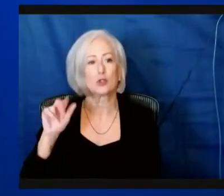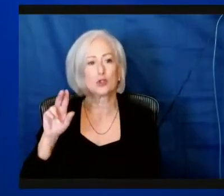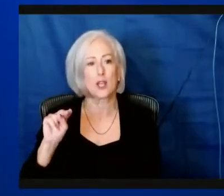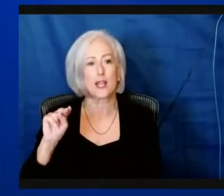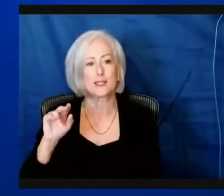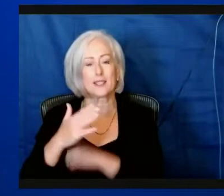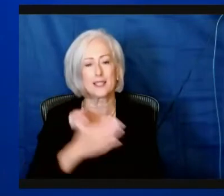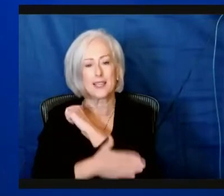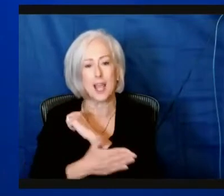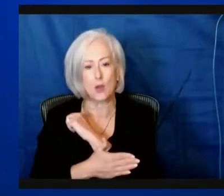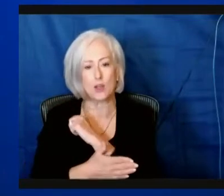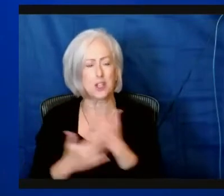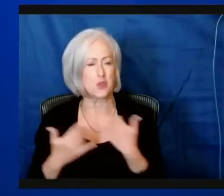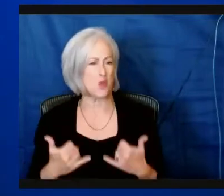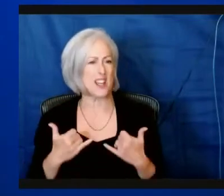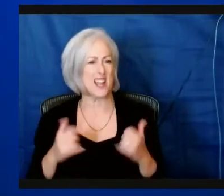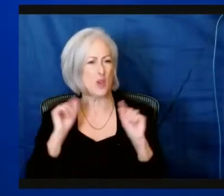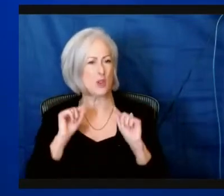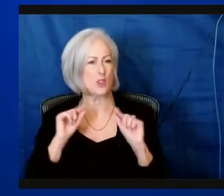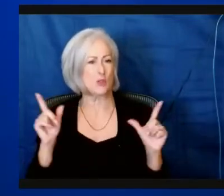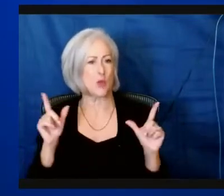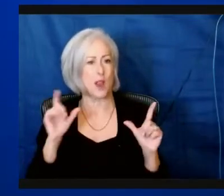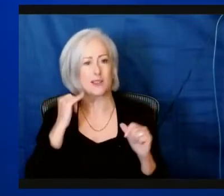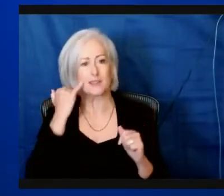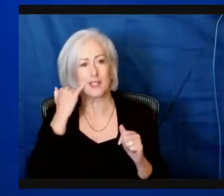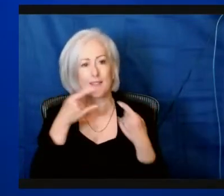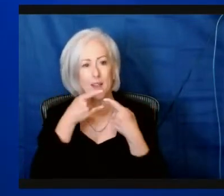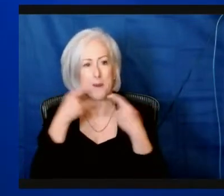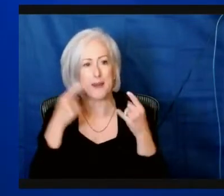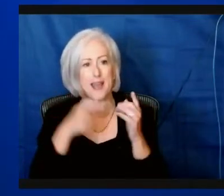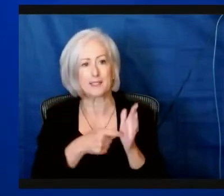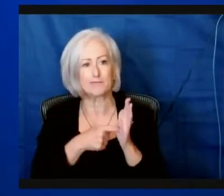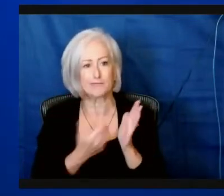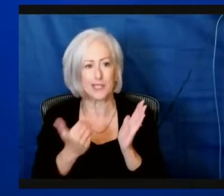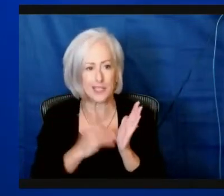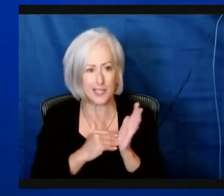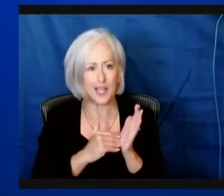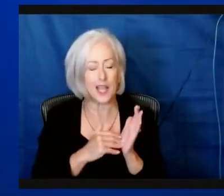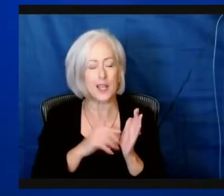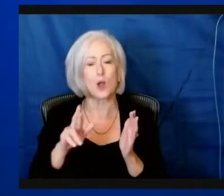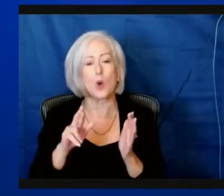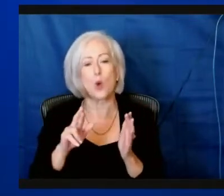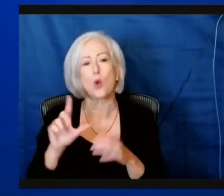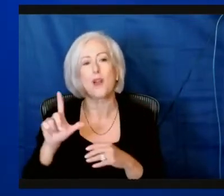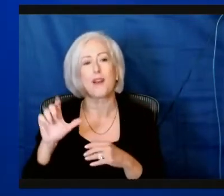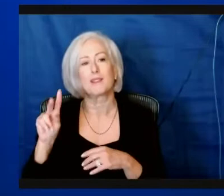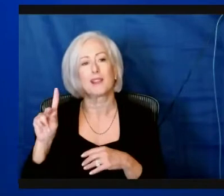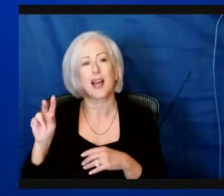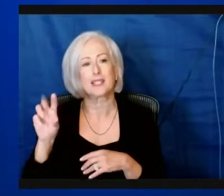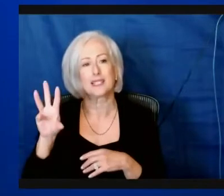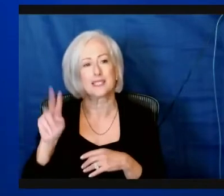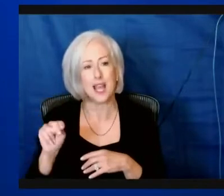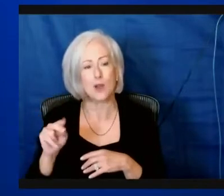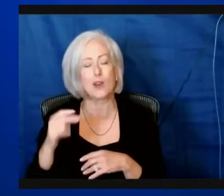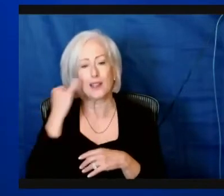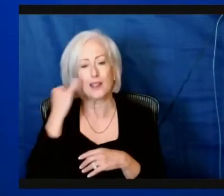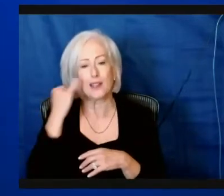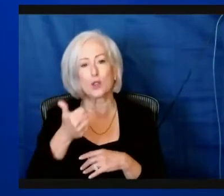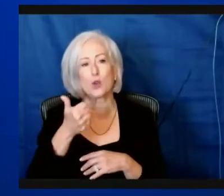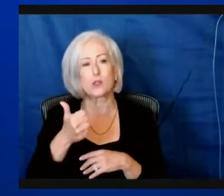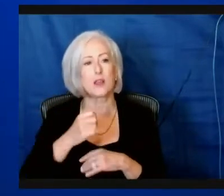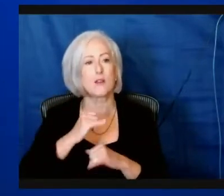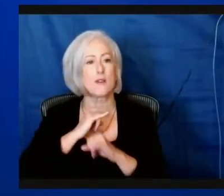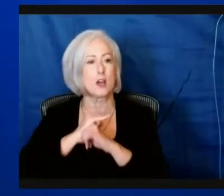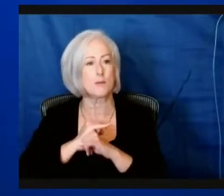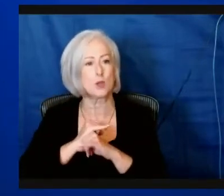I would be surprised if we go to a mask mandate or a lockdown. I think if you are immunosuppressed and you haven't been vaccinated, or you're